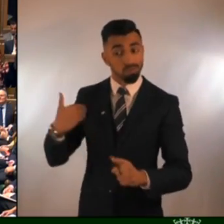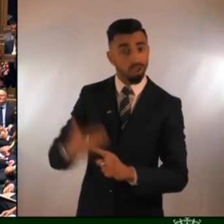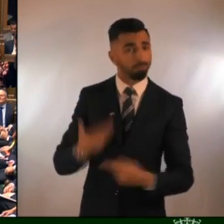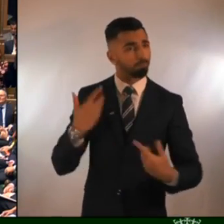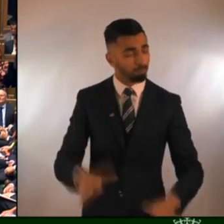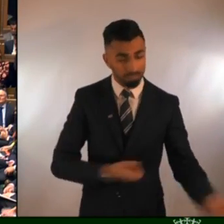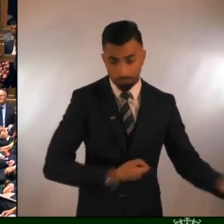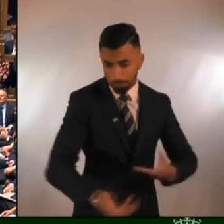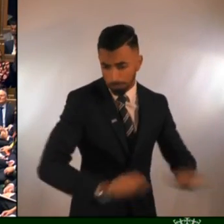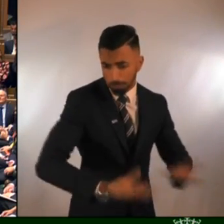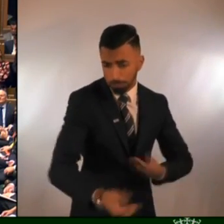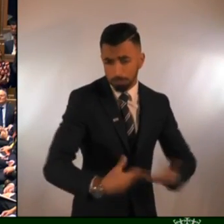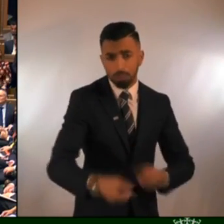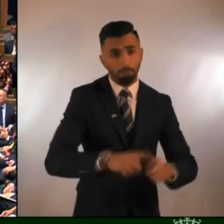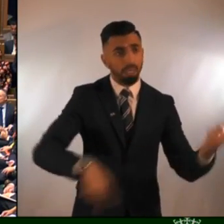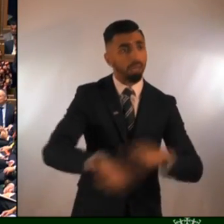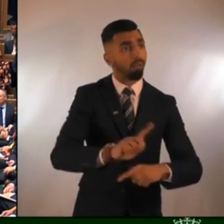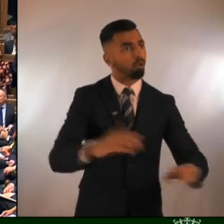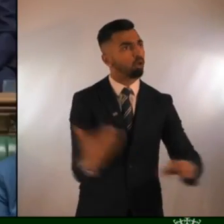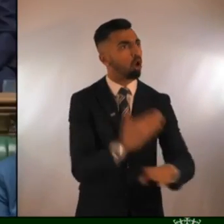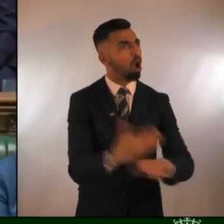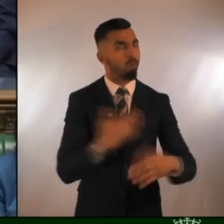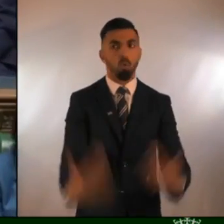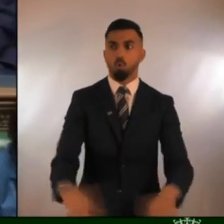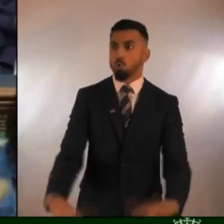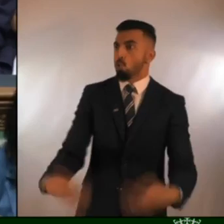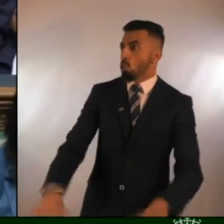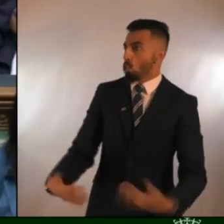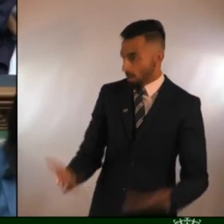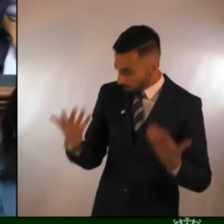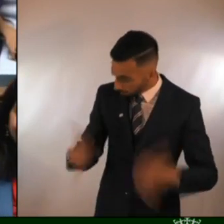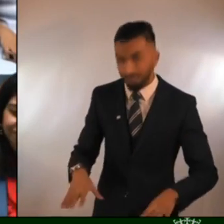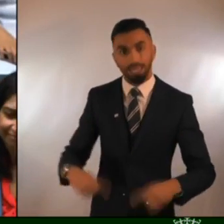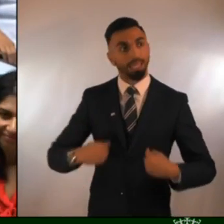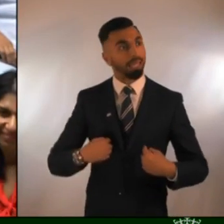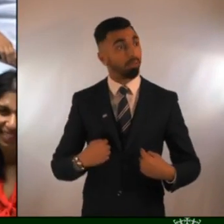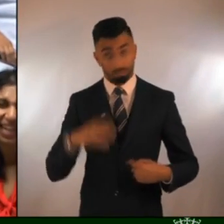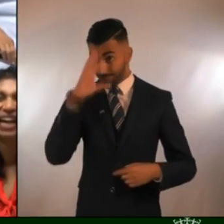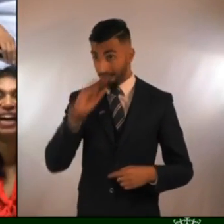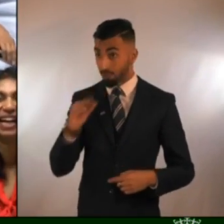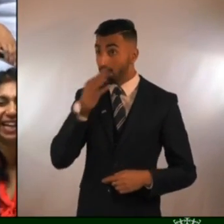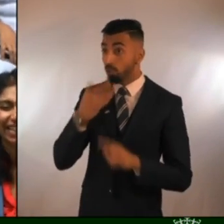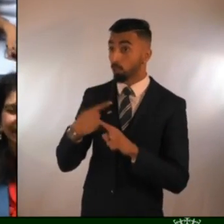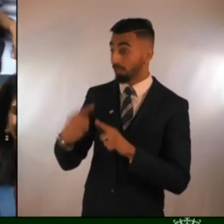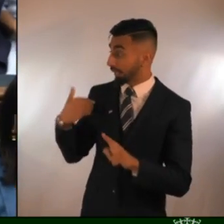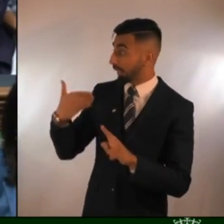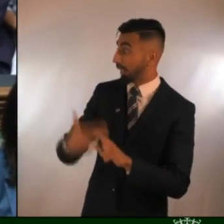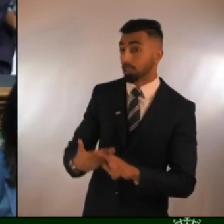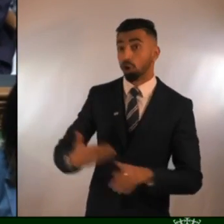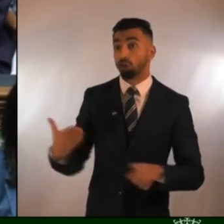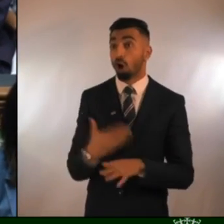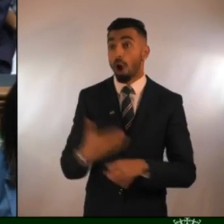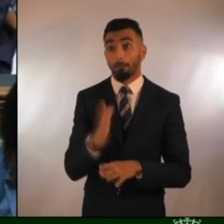And Madam Deputy Speaker, given the last few weeks I've had, I'm all in favour of jobs miracles.